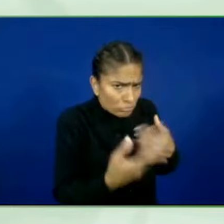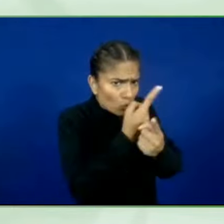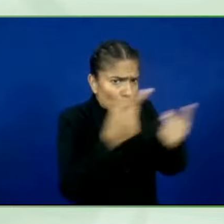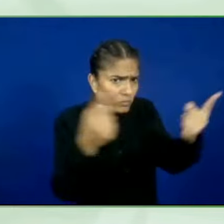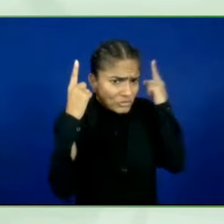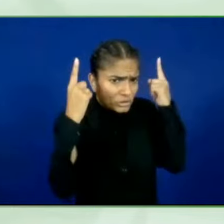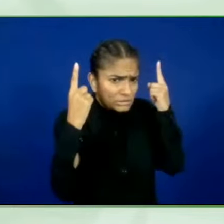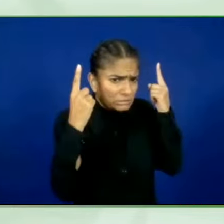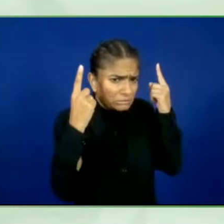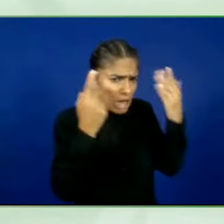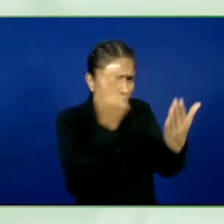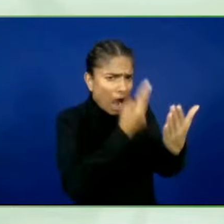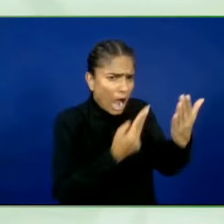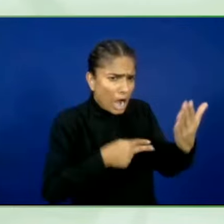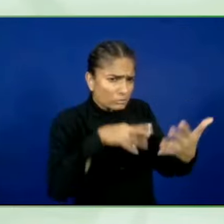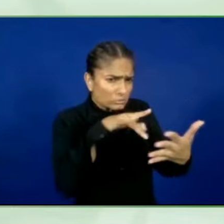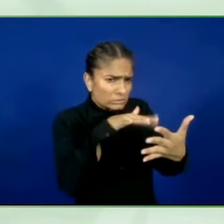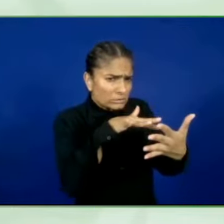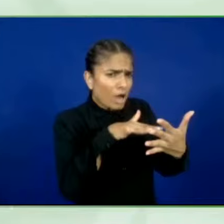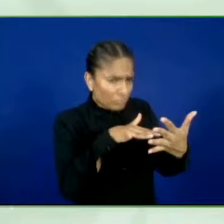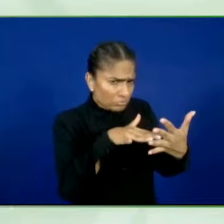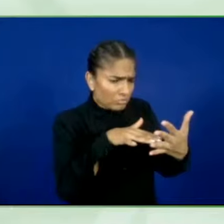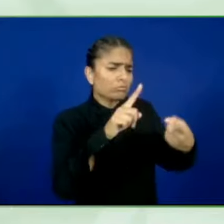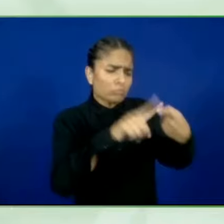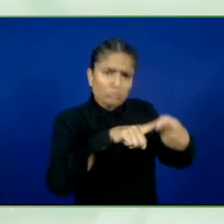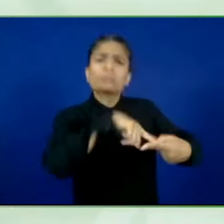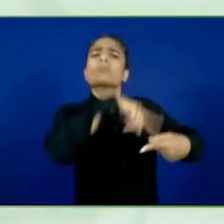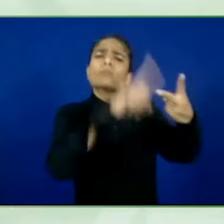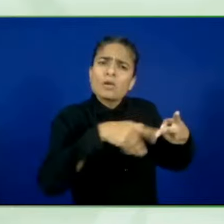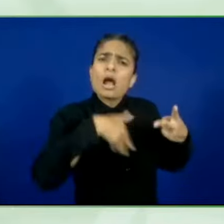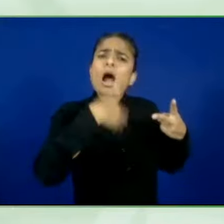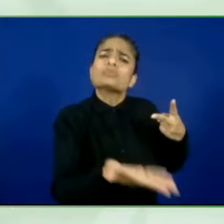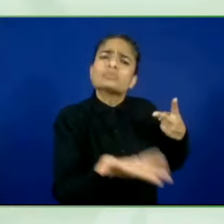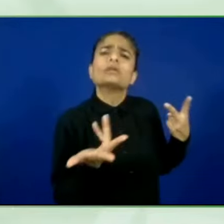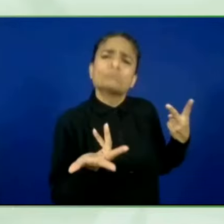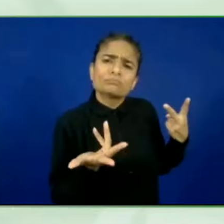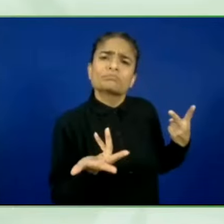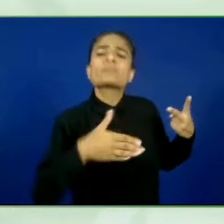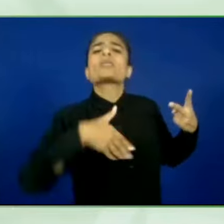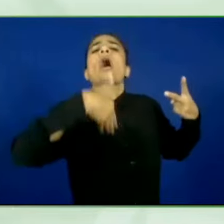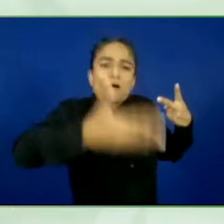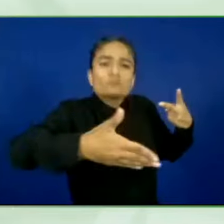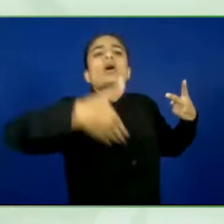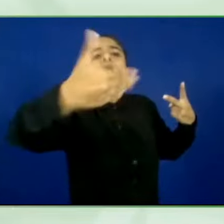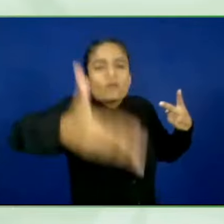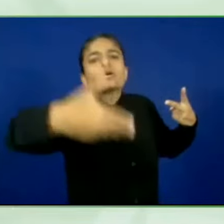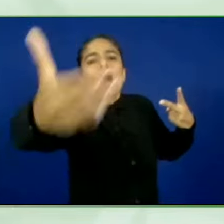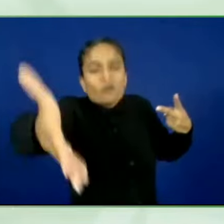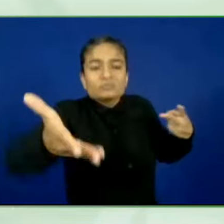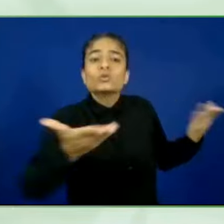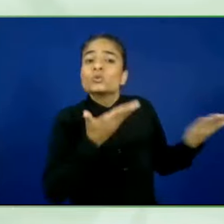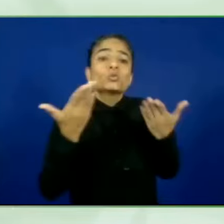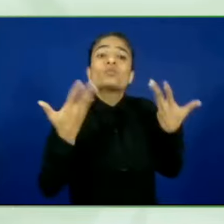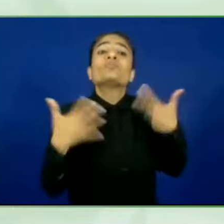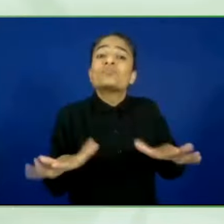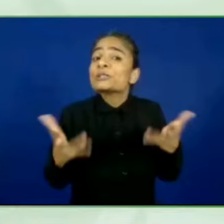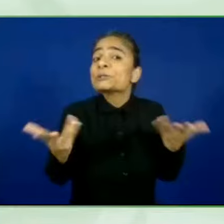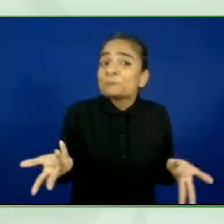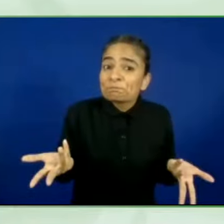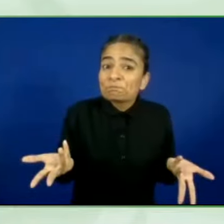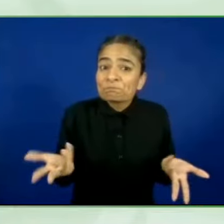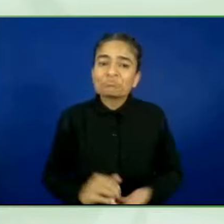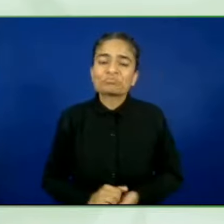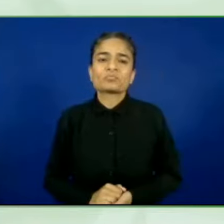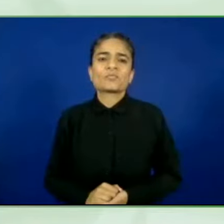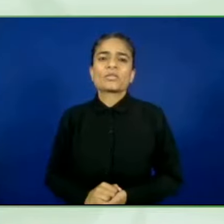next step after that, kind of in your after your school setting? I suppose it was just watching animation, and because I grew